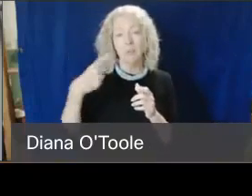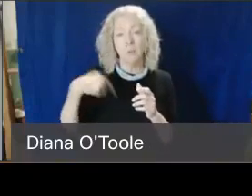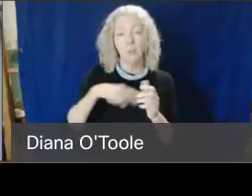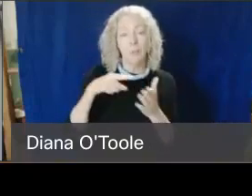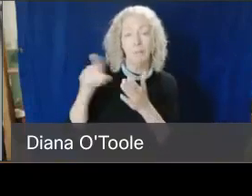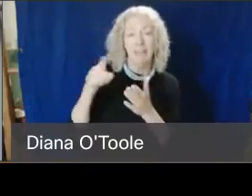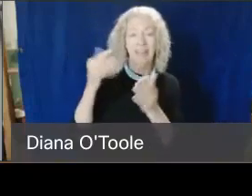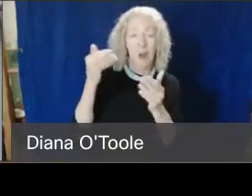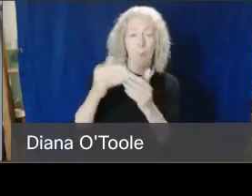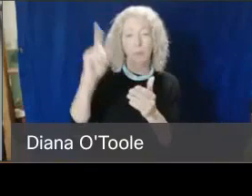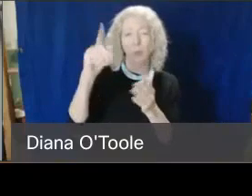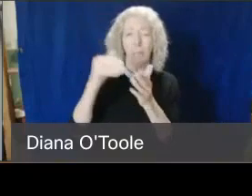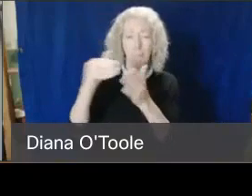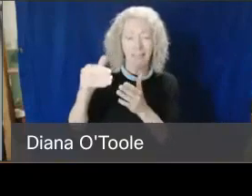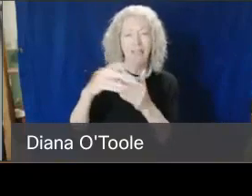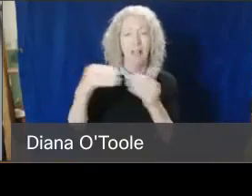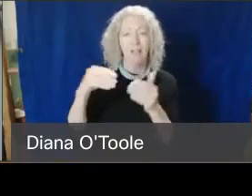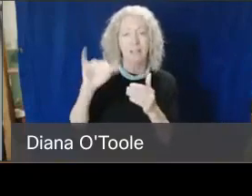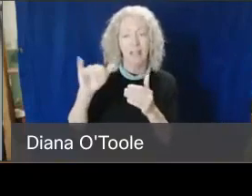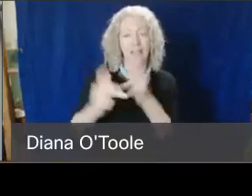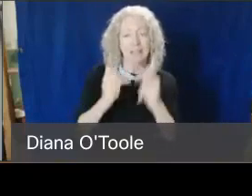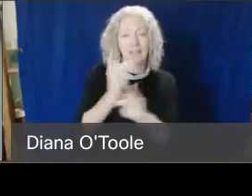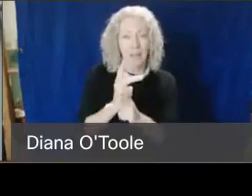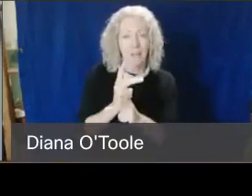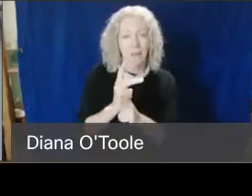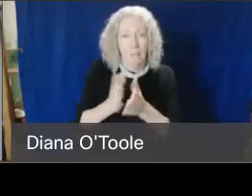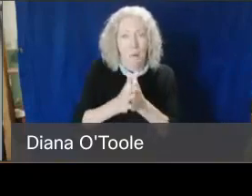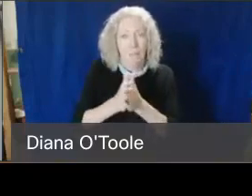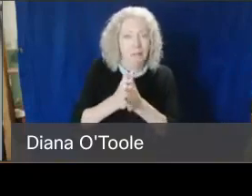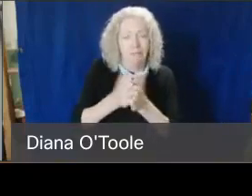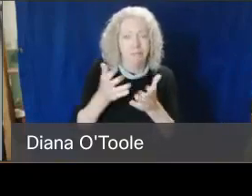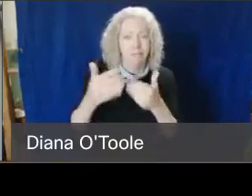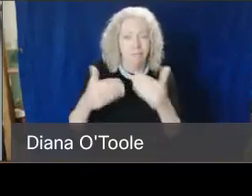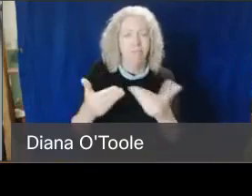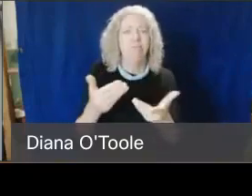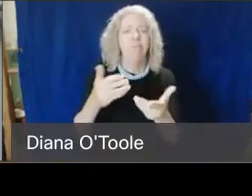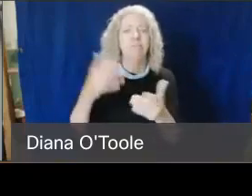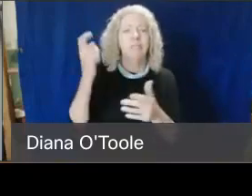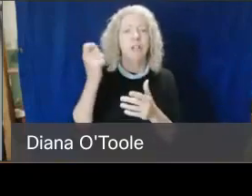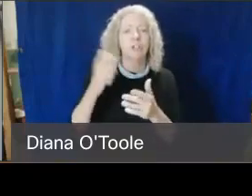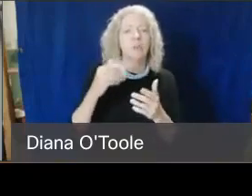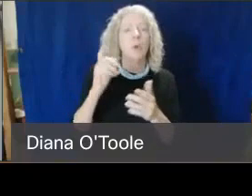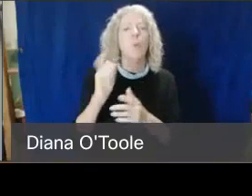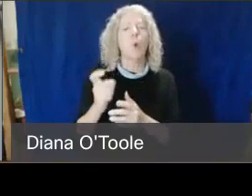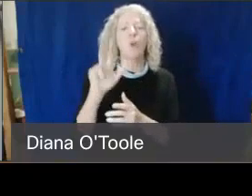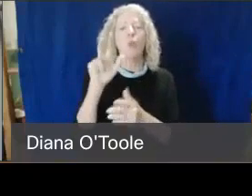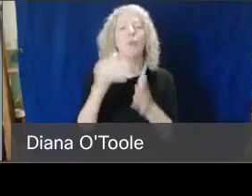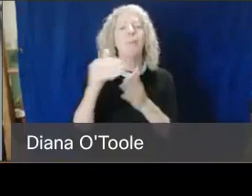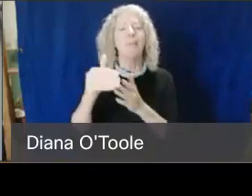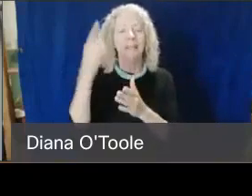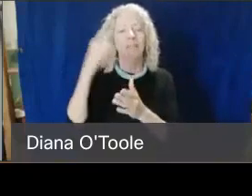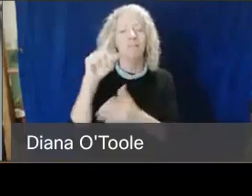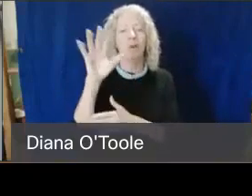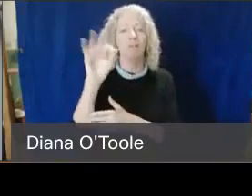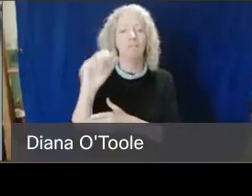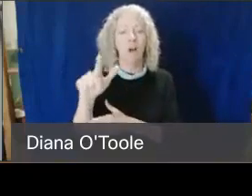momentum scholarships. And we've awarded almost $3 million for fall. Of course, we award, what we award isn't always what we